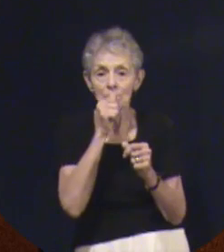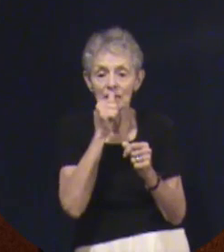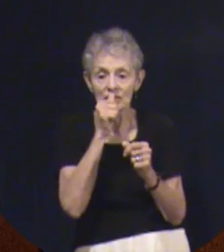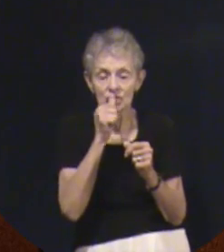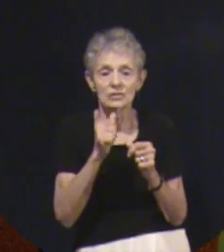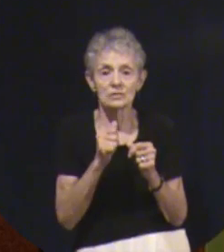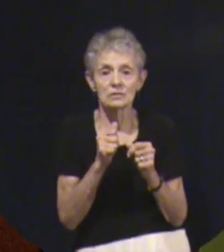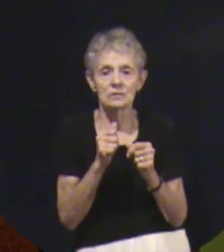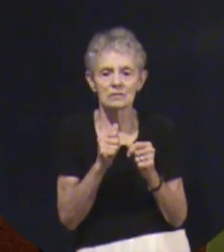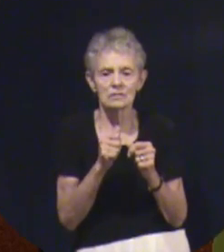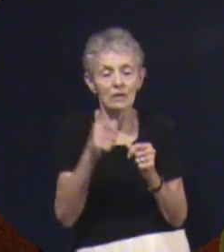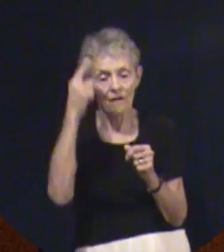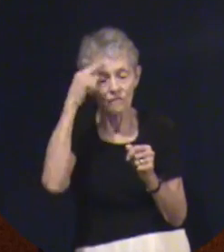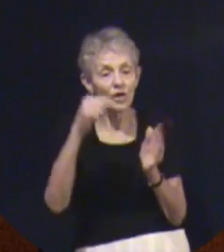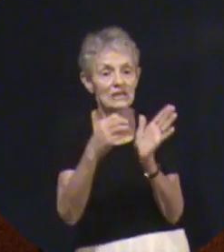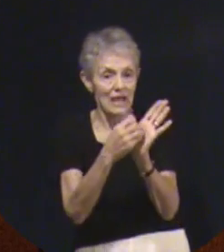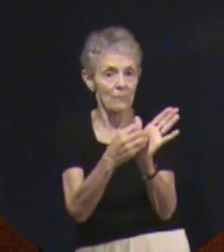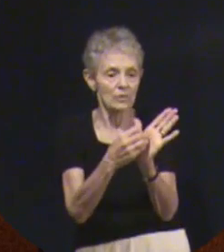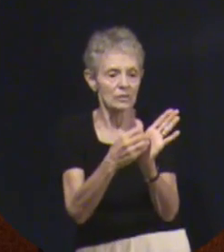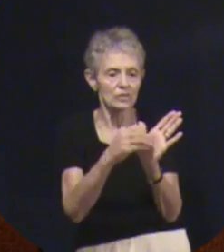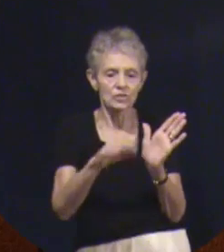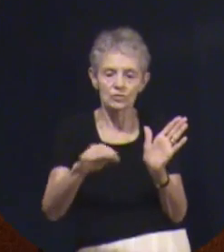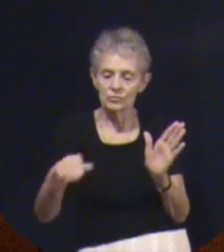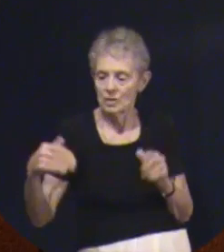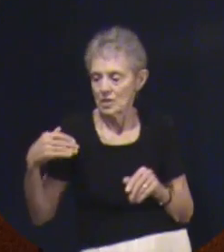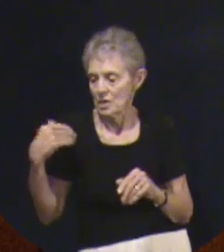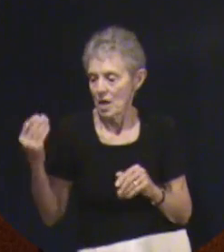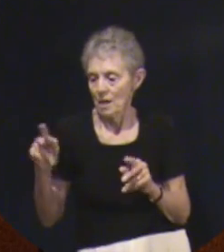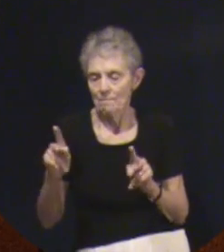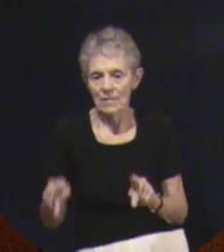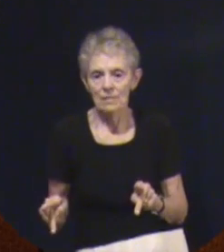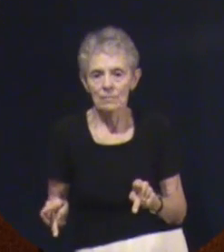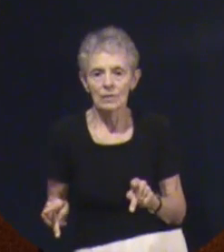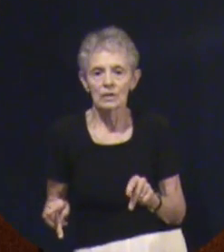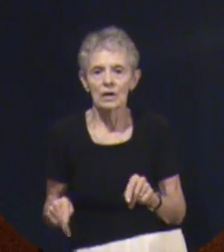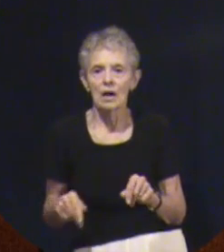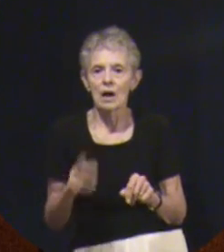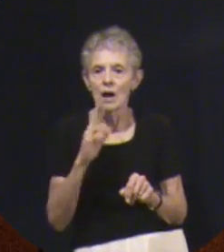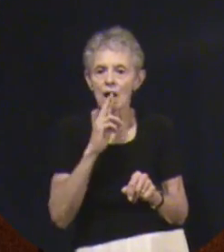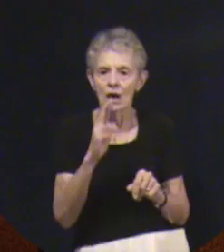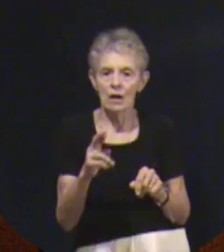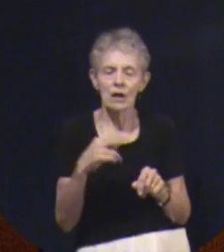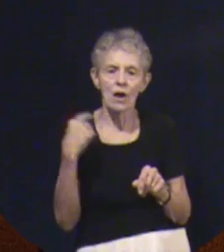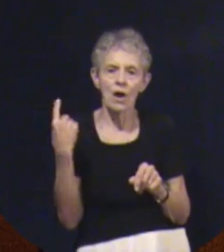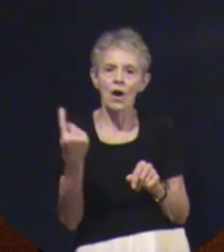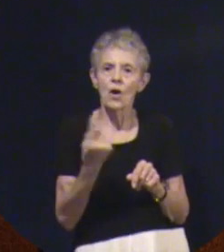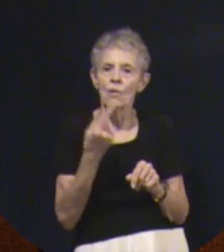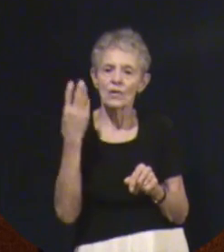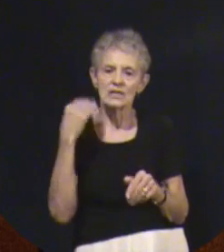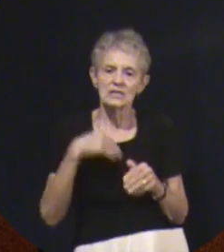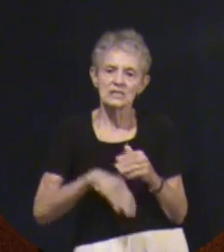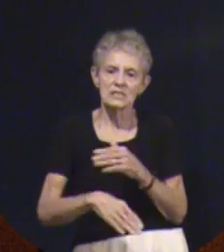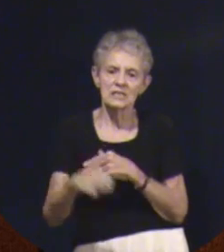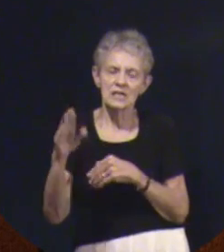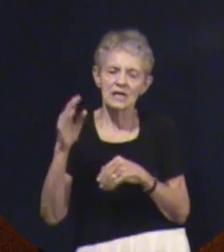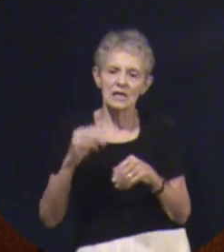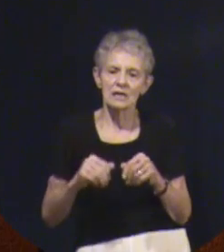For example, children and young people subject us to relentless doses of contemporary